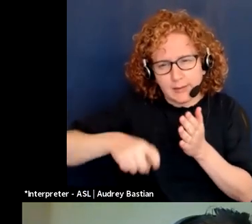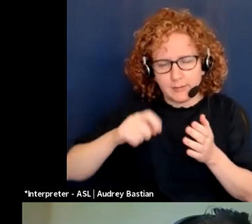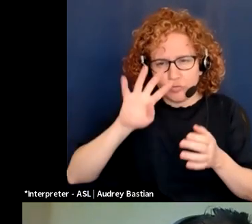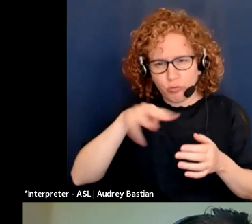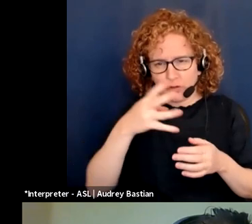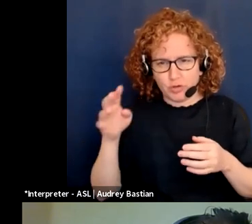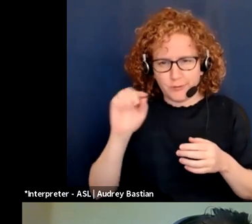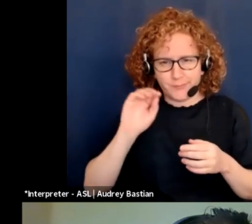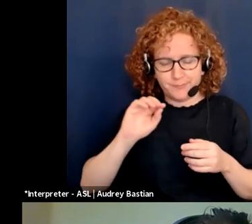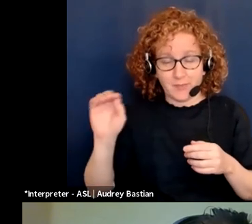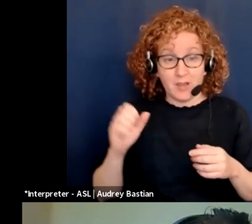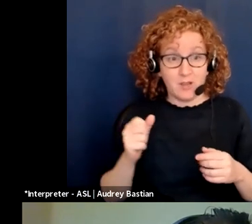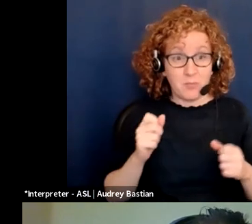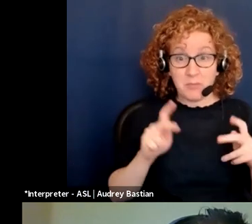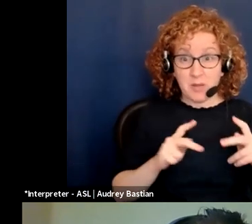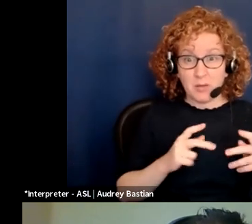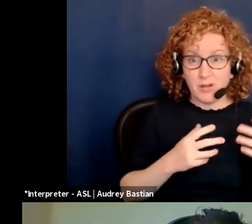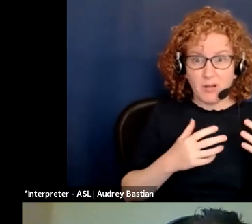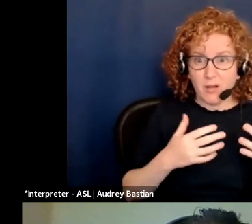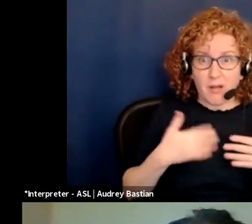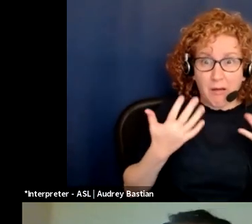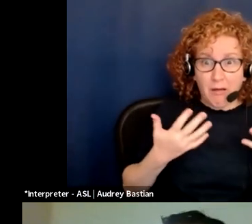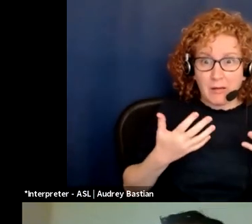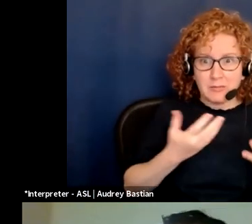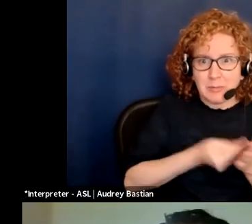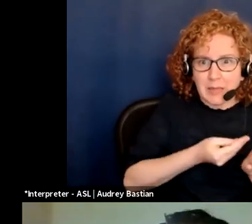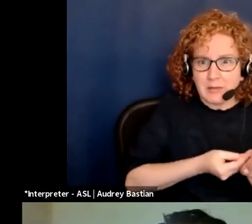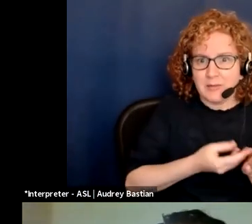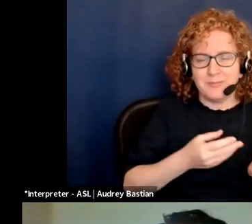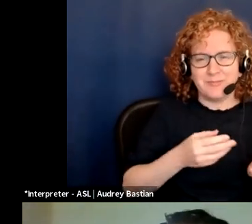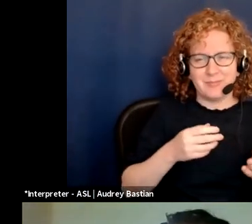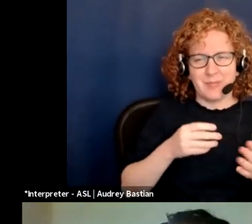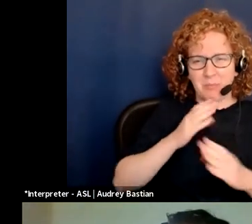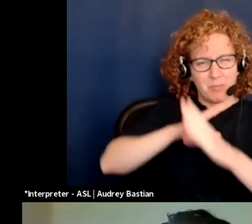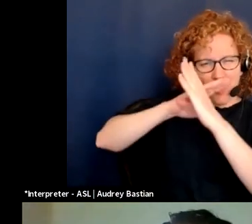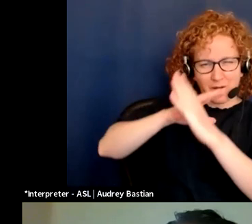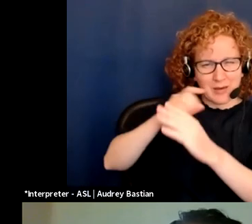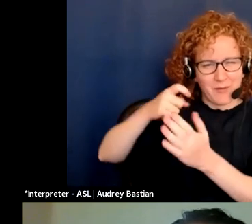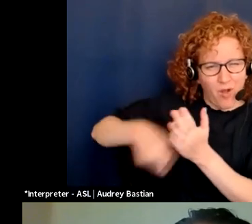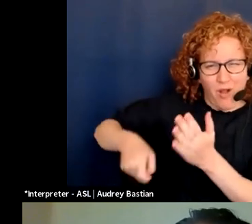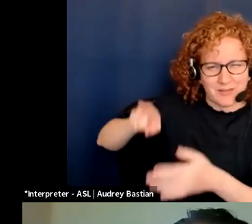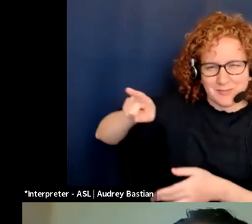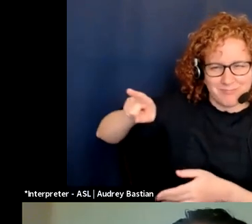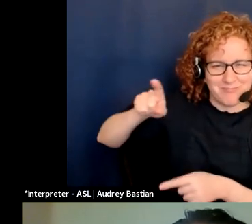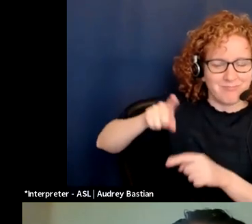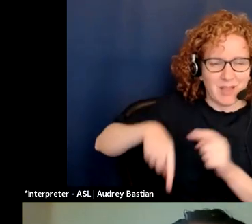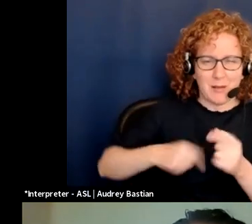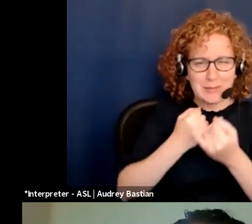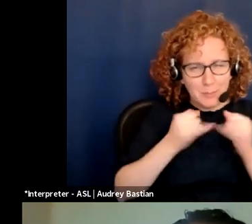blocked from getting the devices that would bring them a lot of autonomy and independence just because of cost alone.